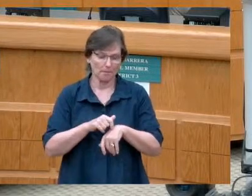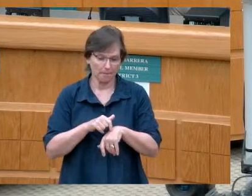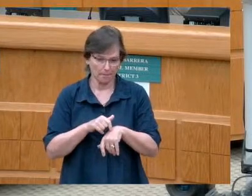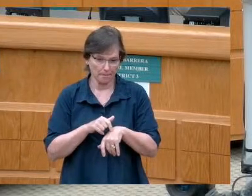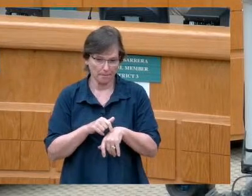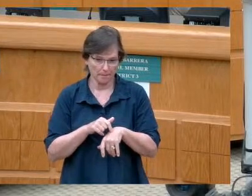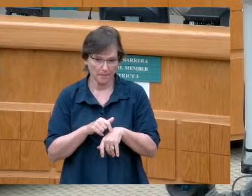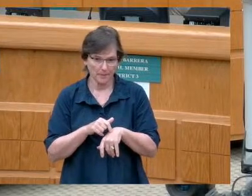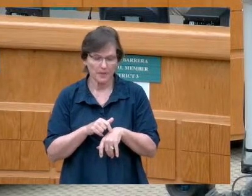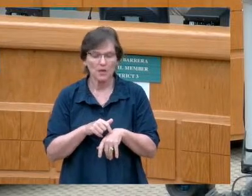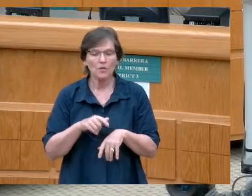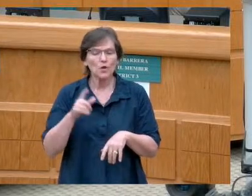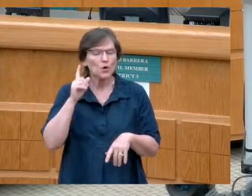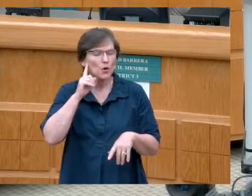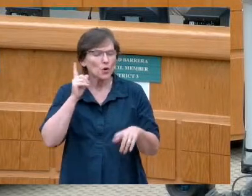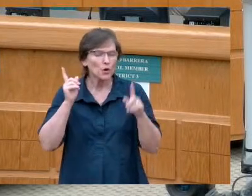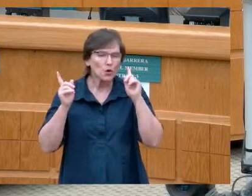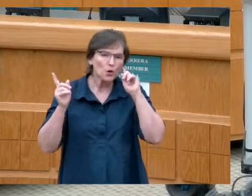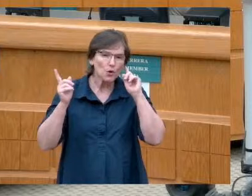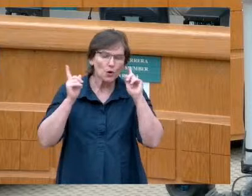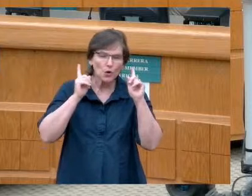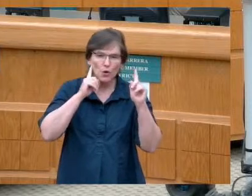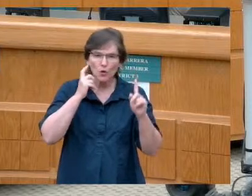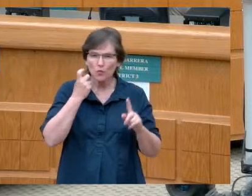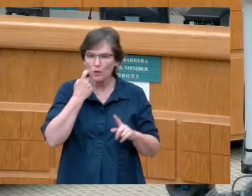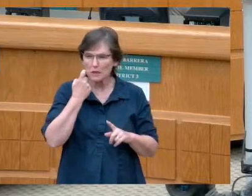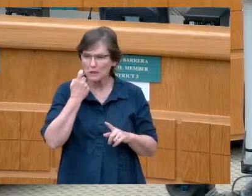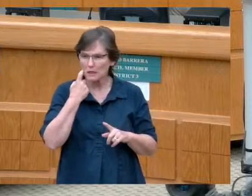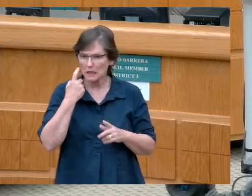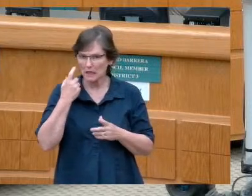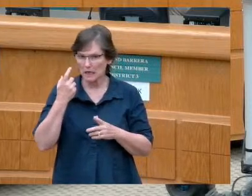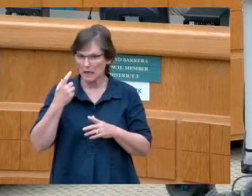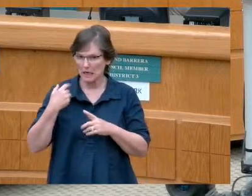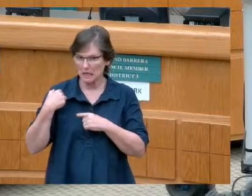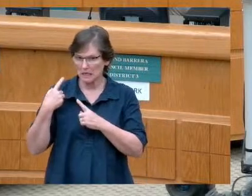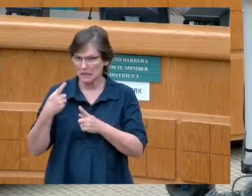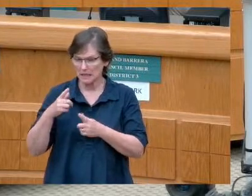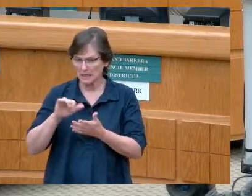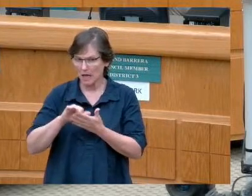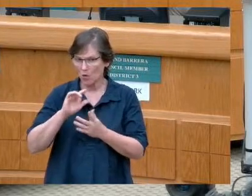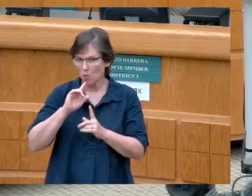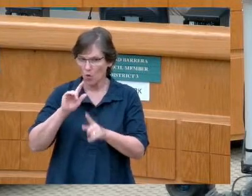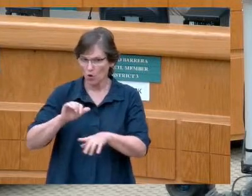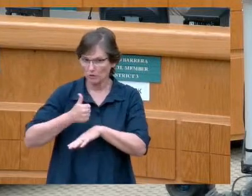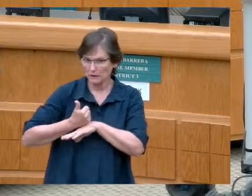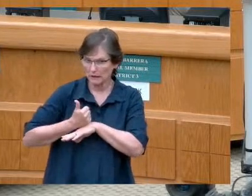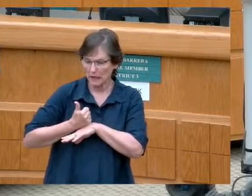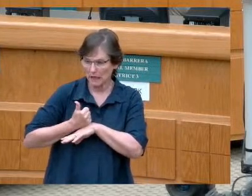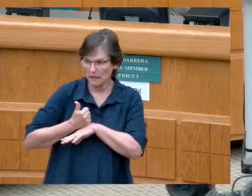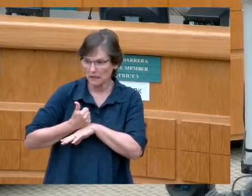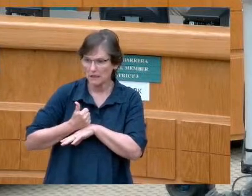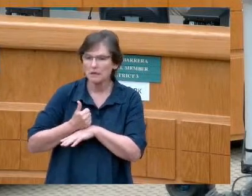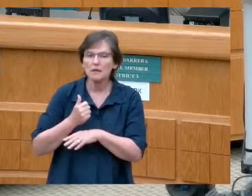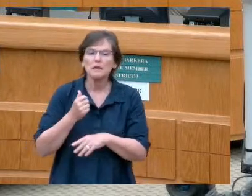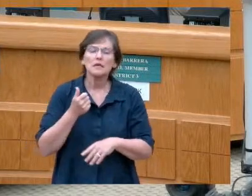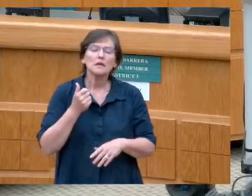over the last couple of weeks, really, since that order has been put in place, that some of the restaurants may not